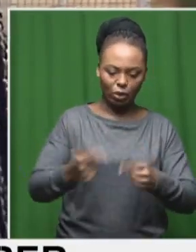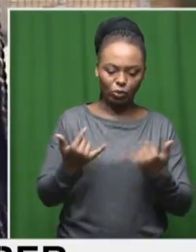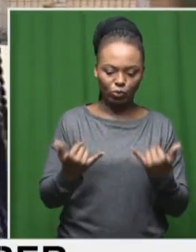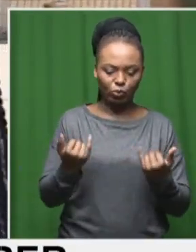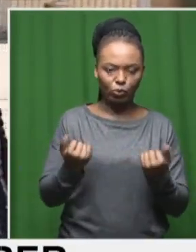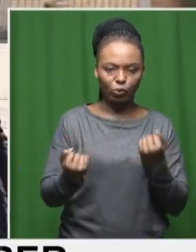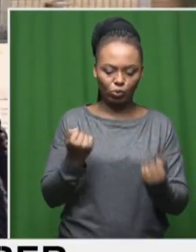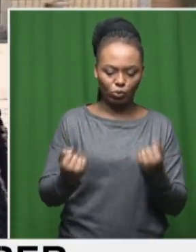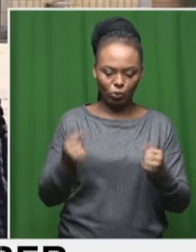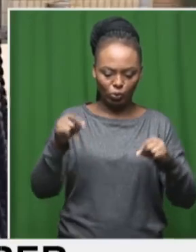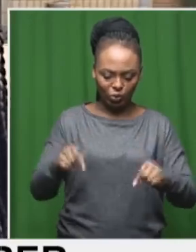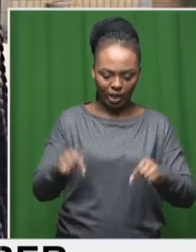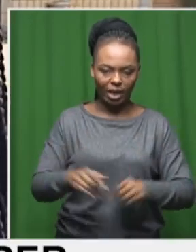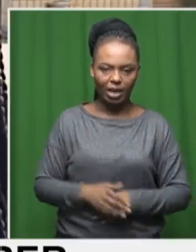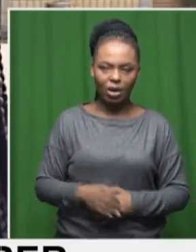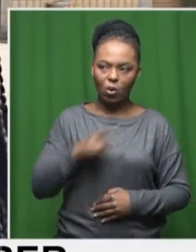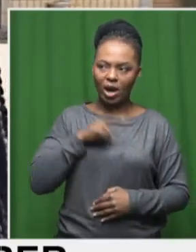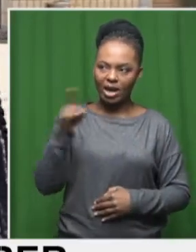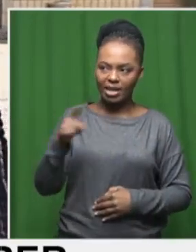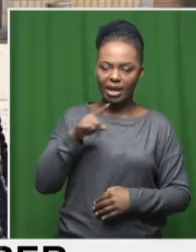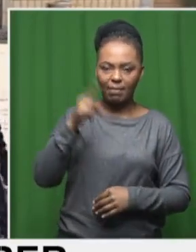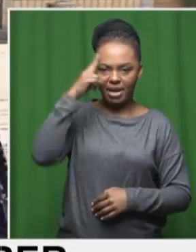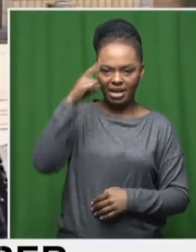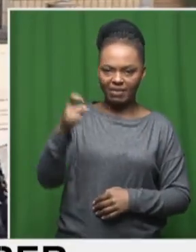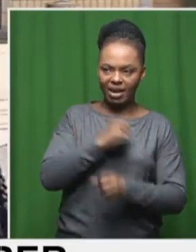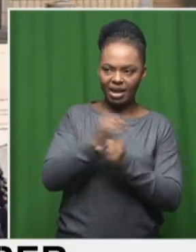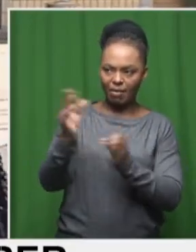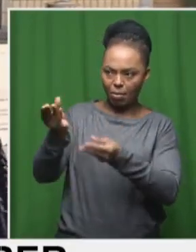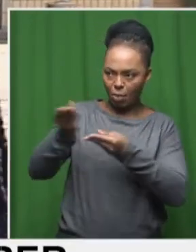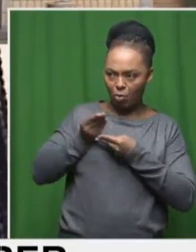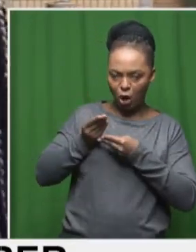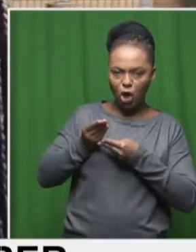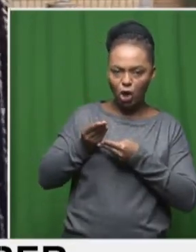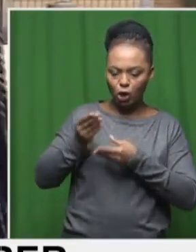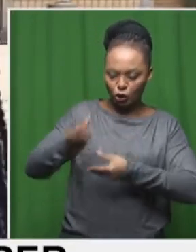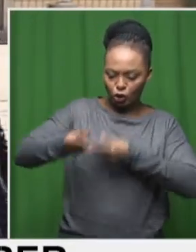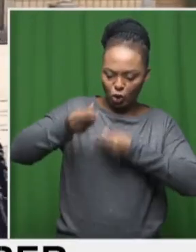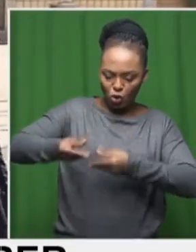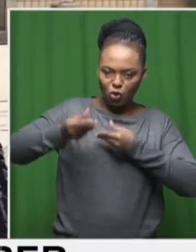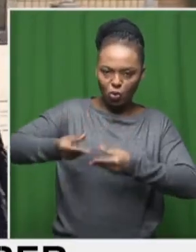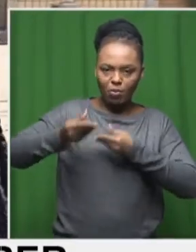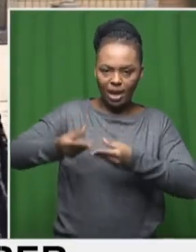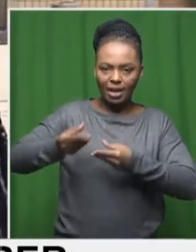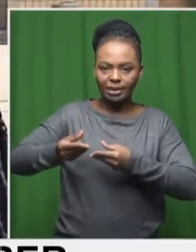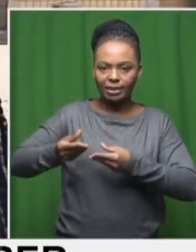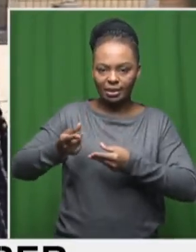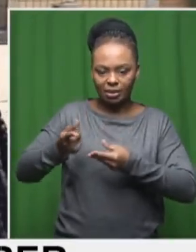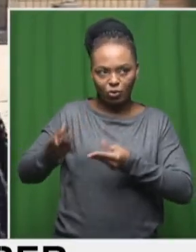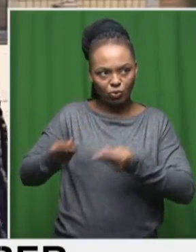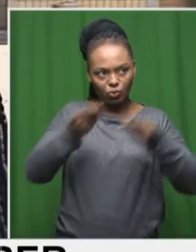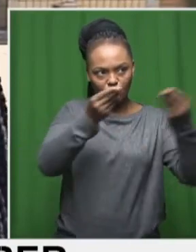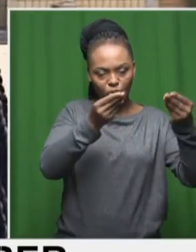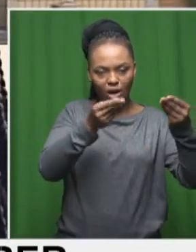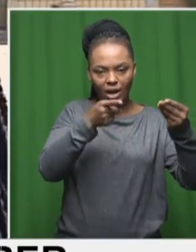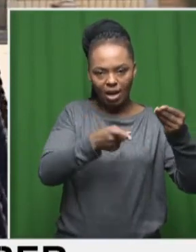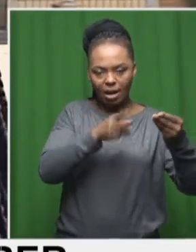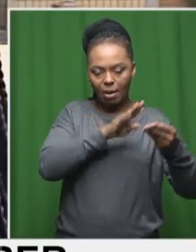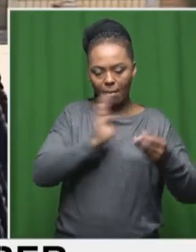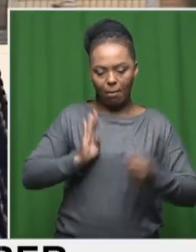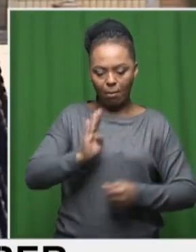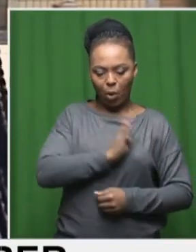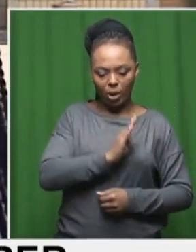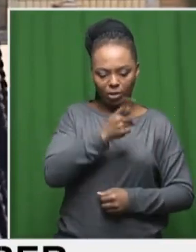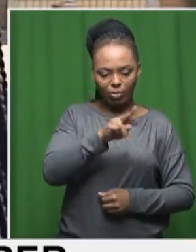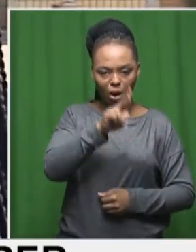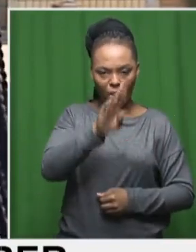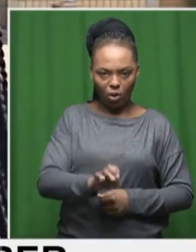did not get all the necessary documentation that was needed, which will be placed before the parole board. Do you think that's just